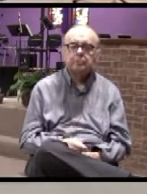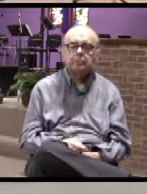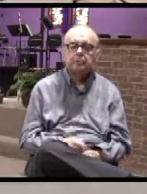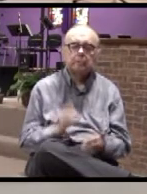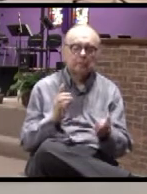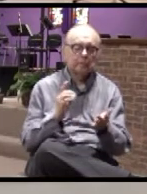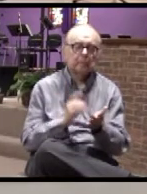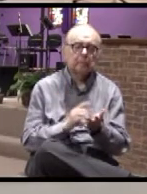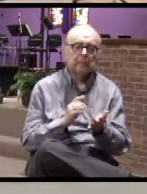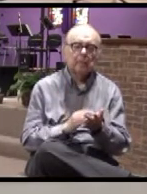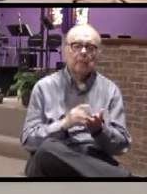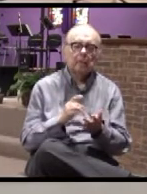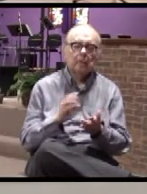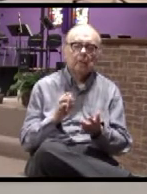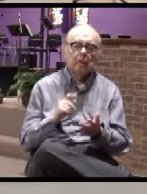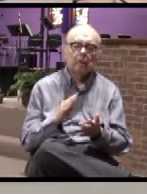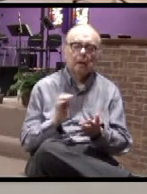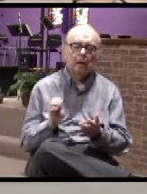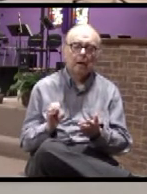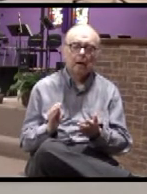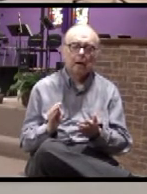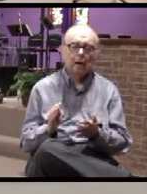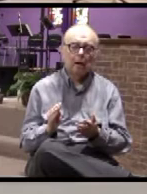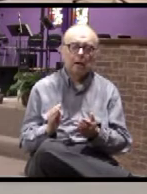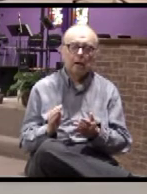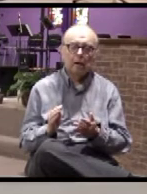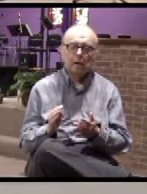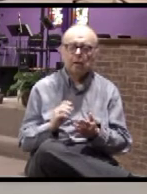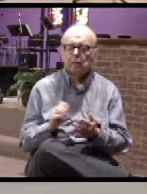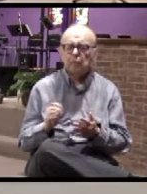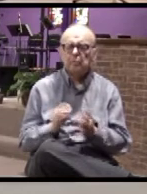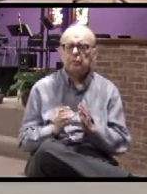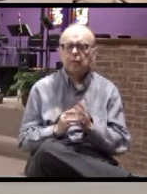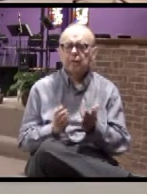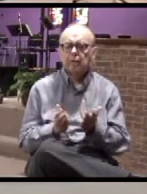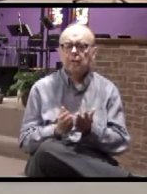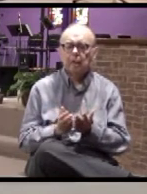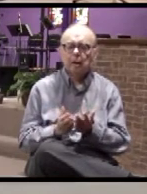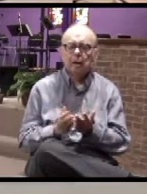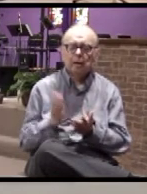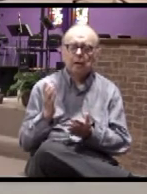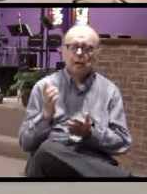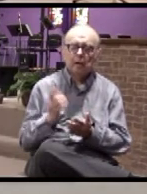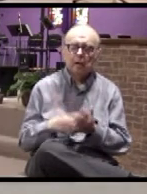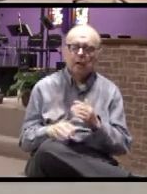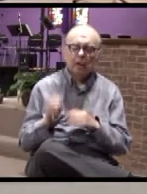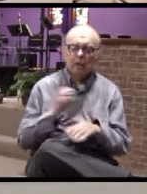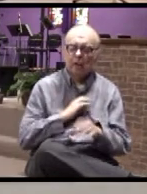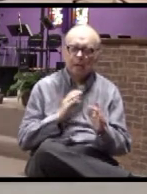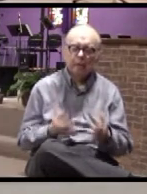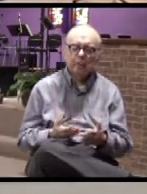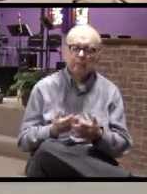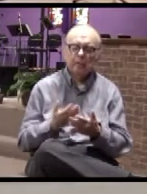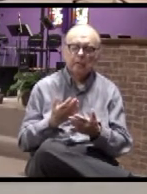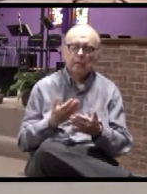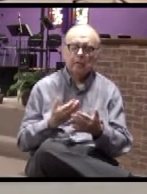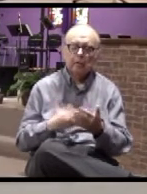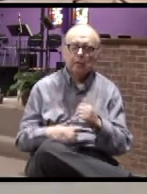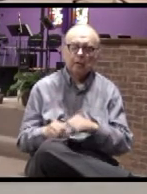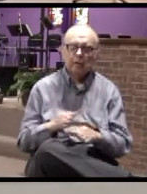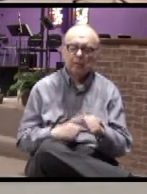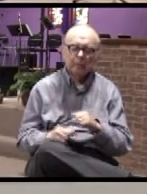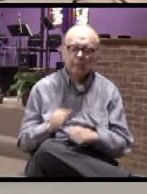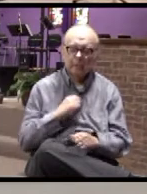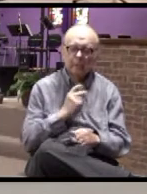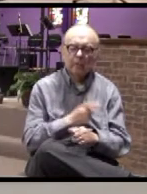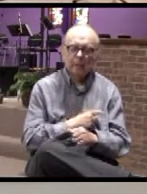Dr. Larry Crabb, in a book called that he wrote in Connecting, he wrote this. He says, what every Christian can pour into another is a